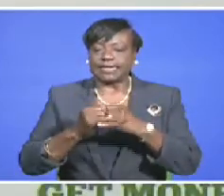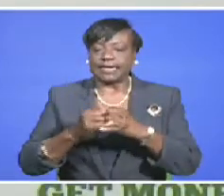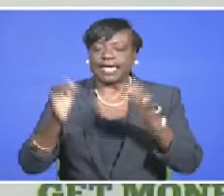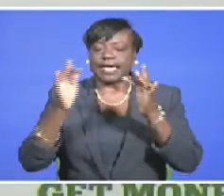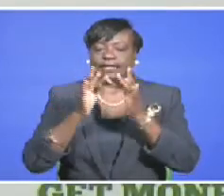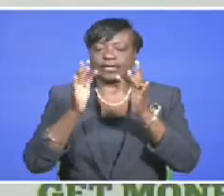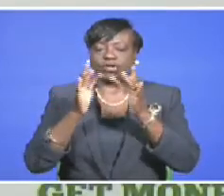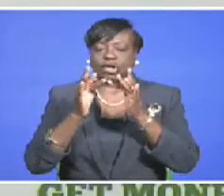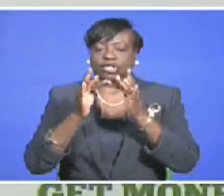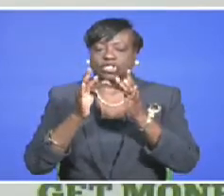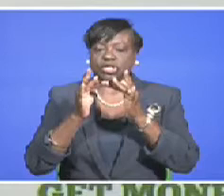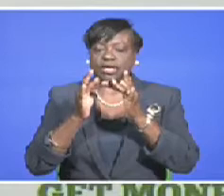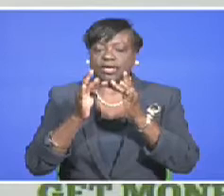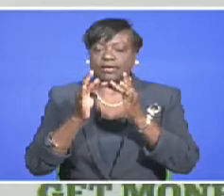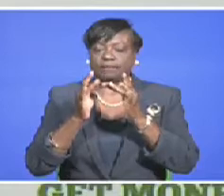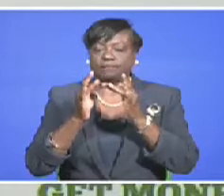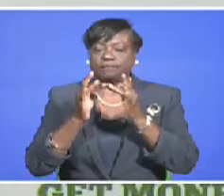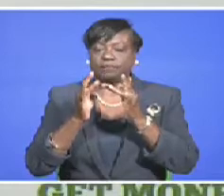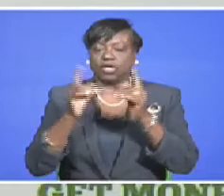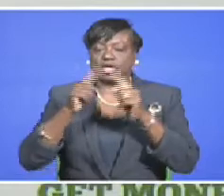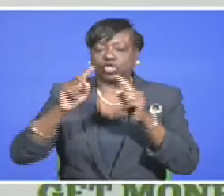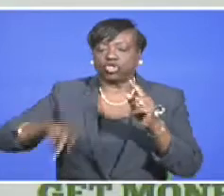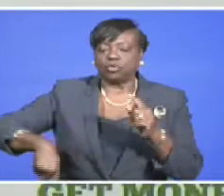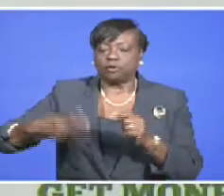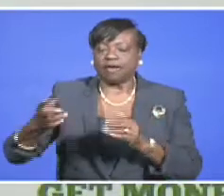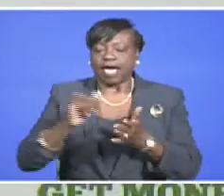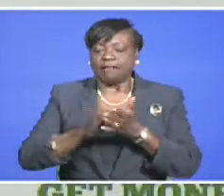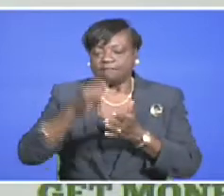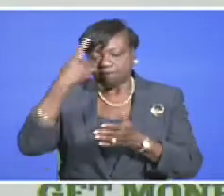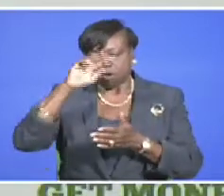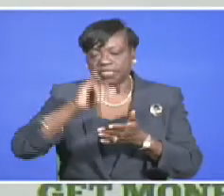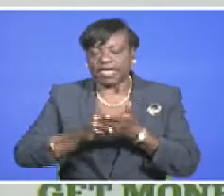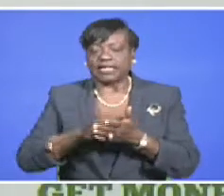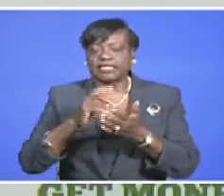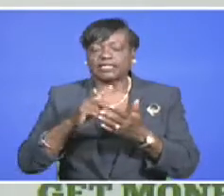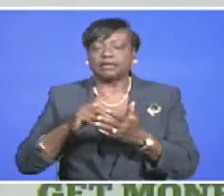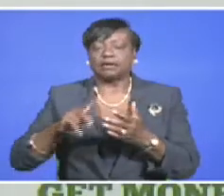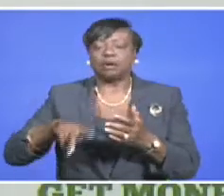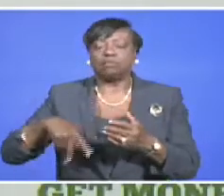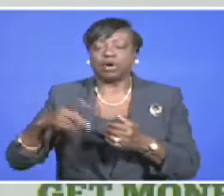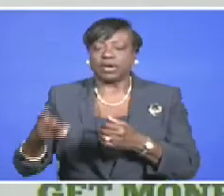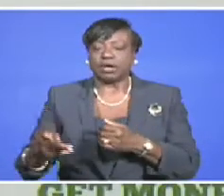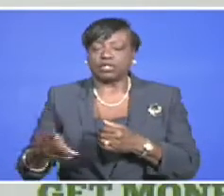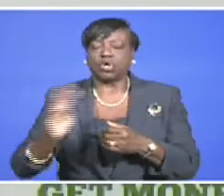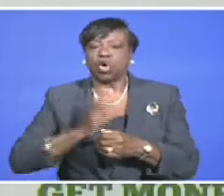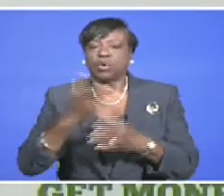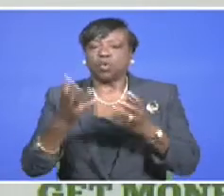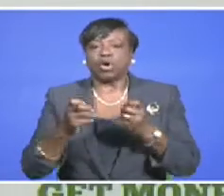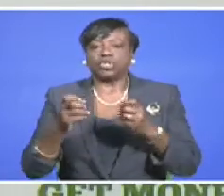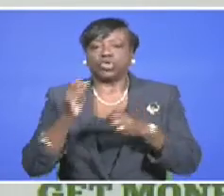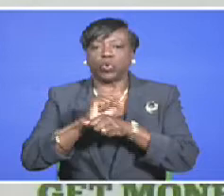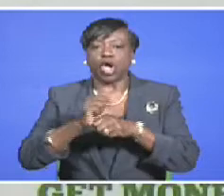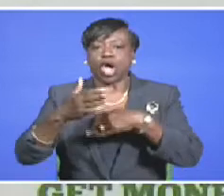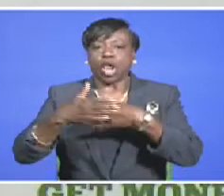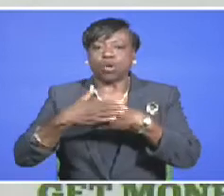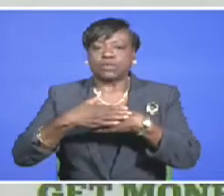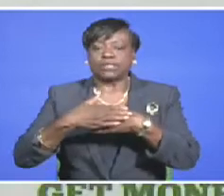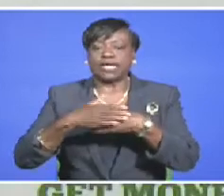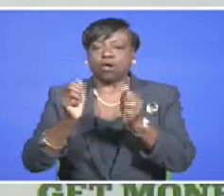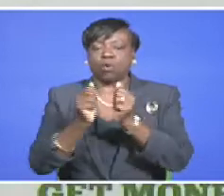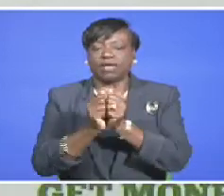technology solutions provider for that product. We're going to work very closely with